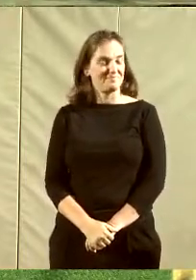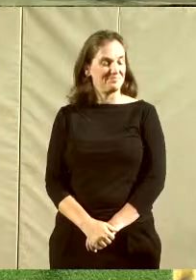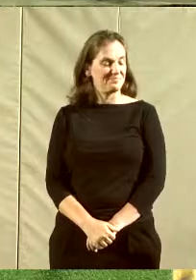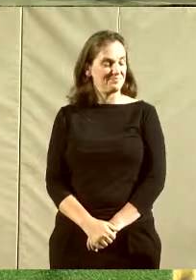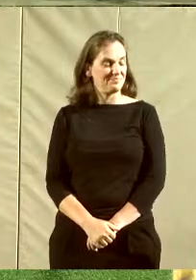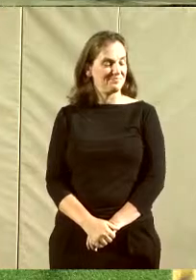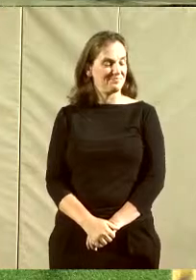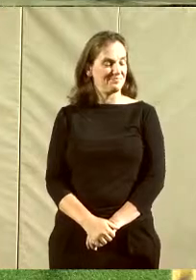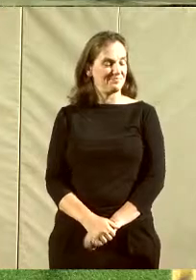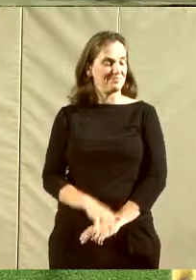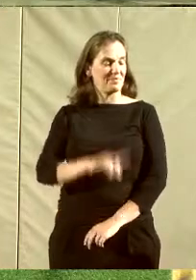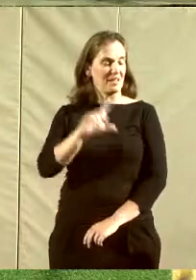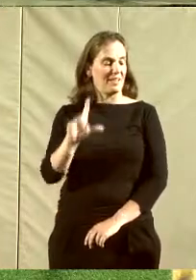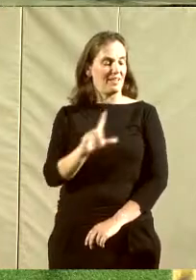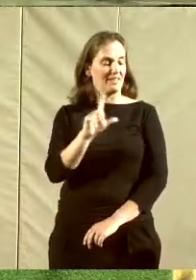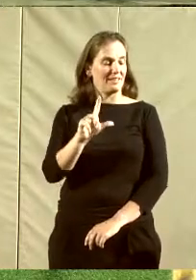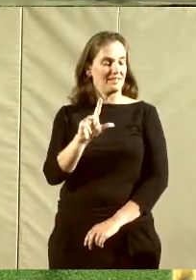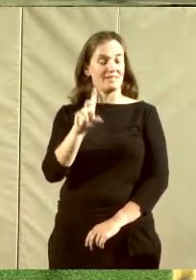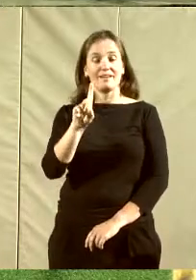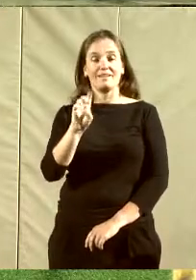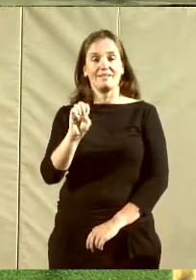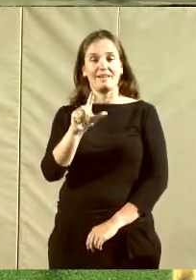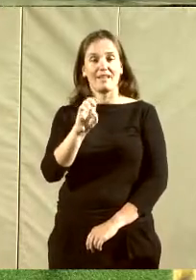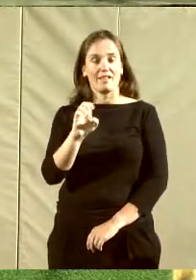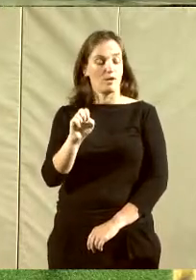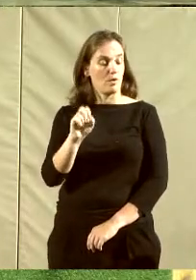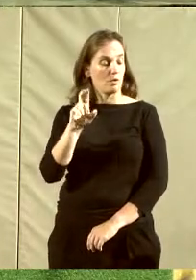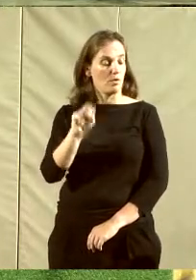Litzy Zoe De Leon Herman.